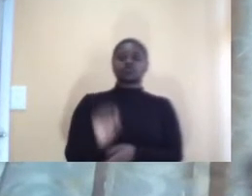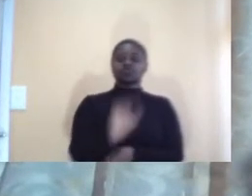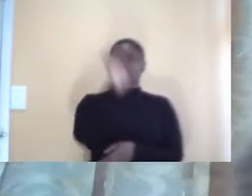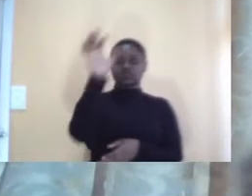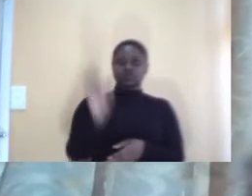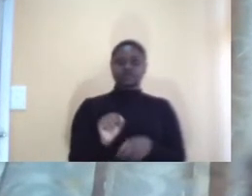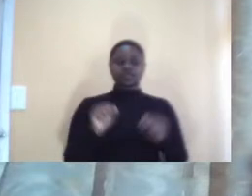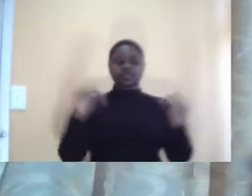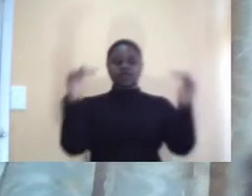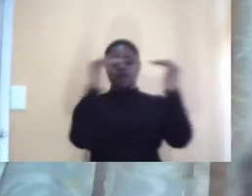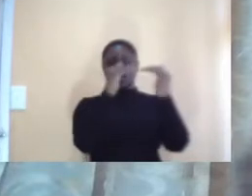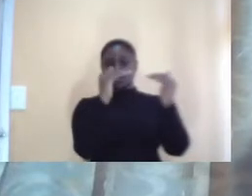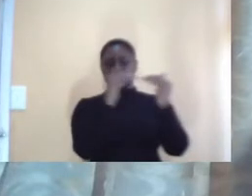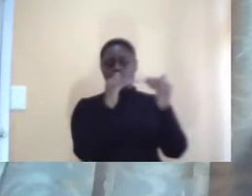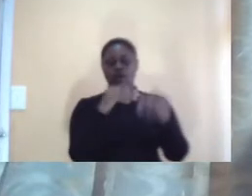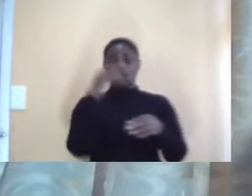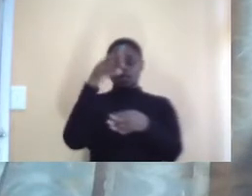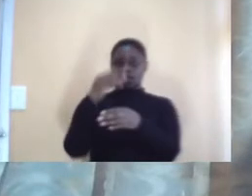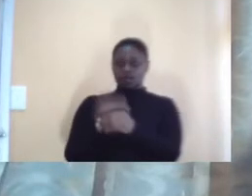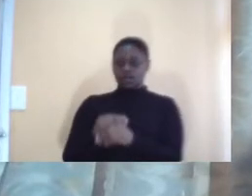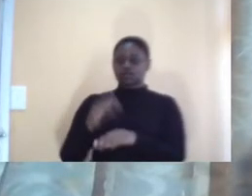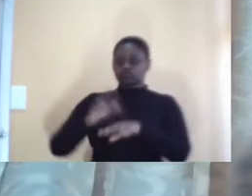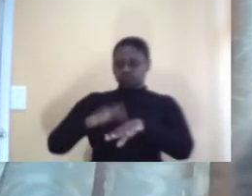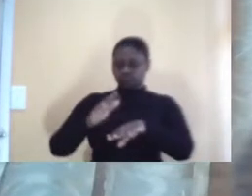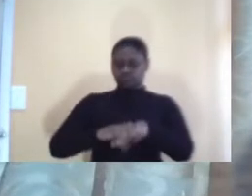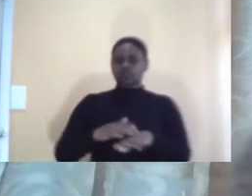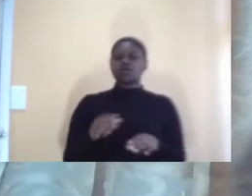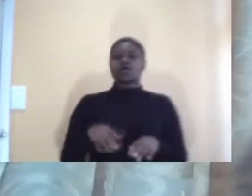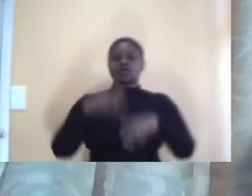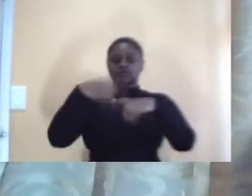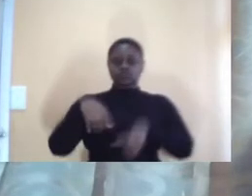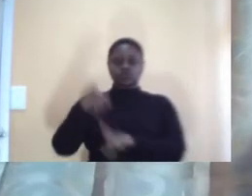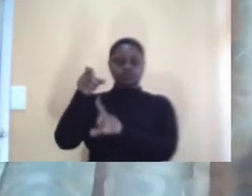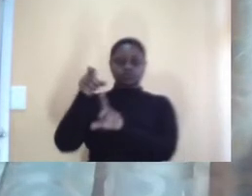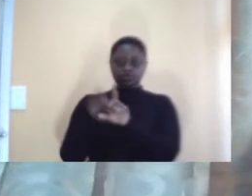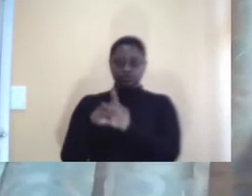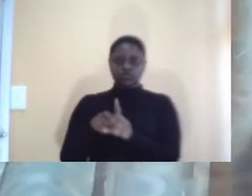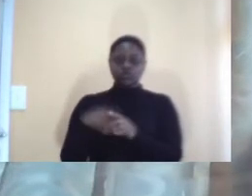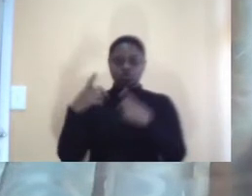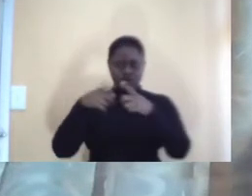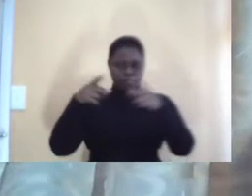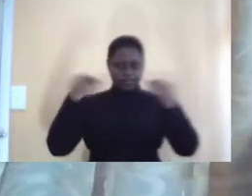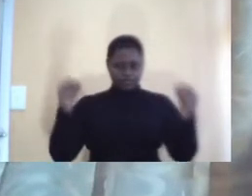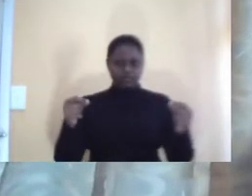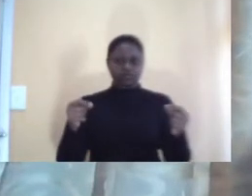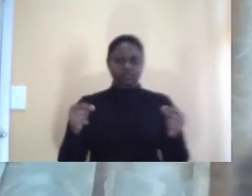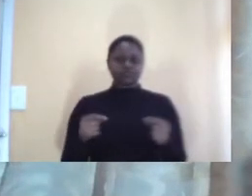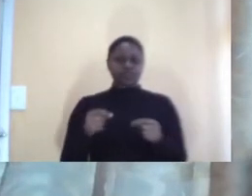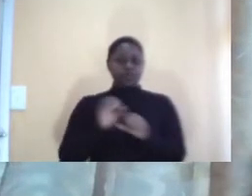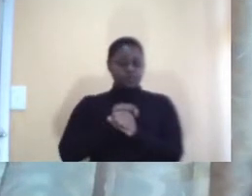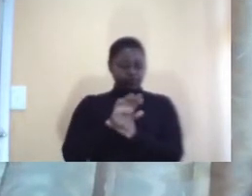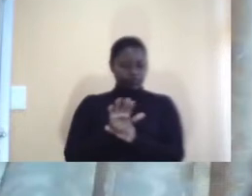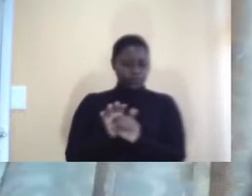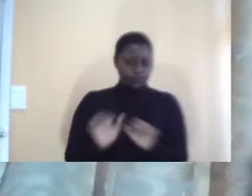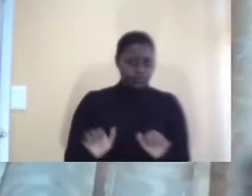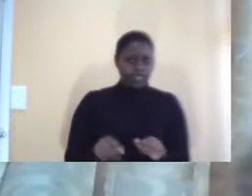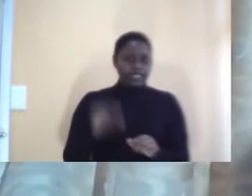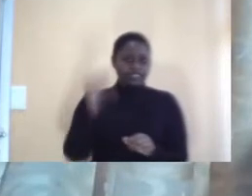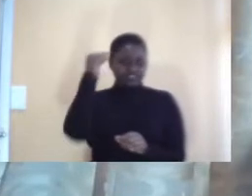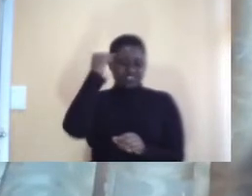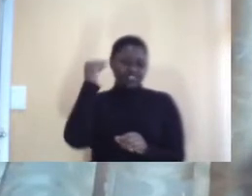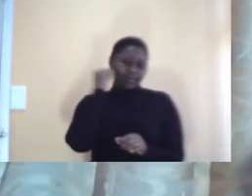equal. In addition, Honorable Chair, we are also being finished by this shadow pandemic called